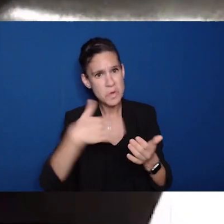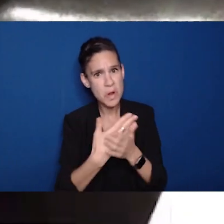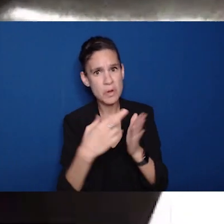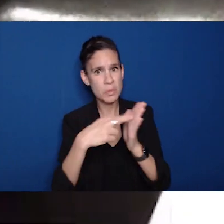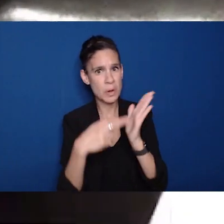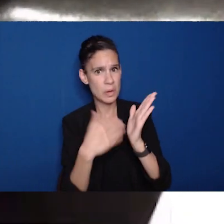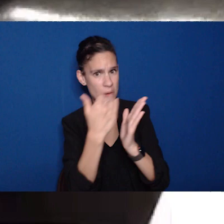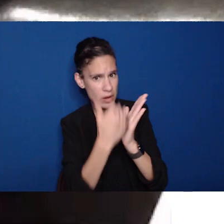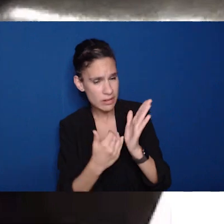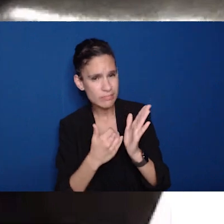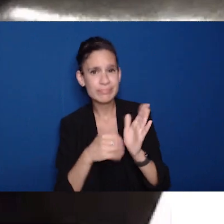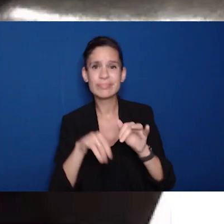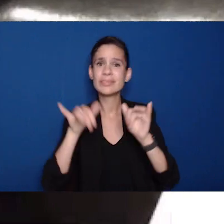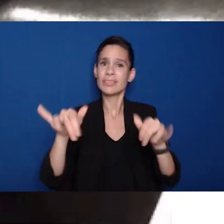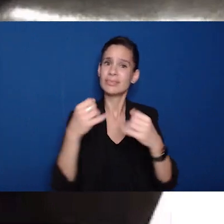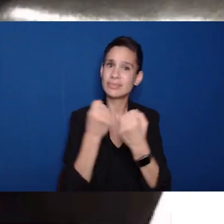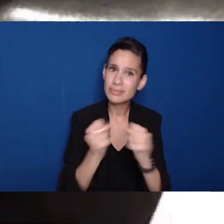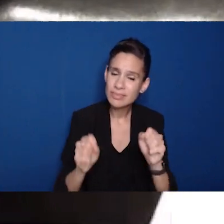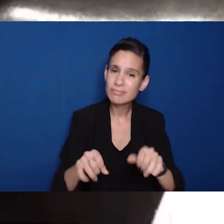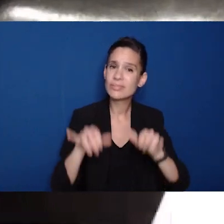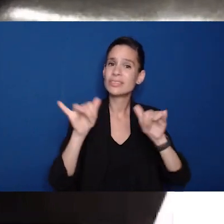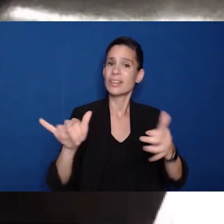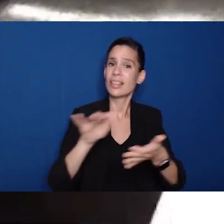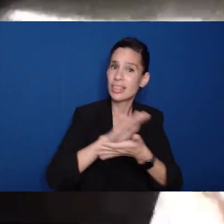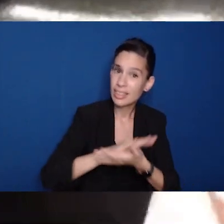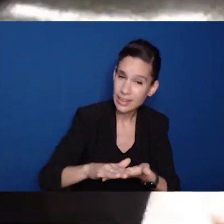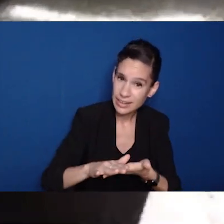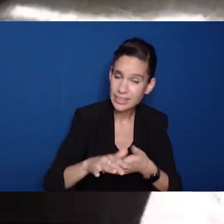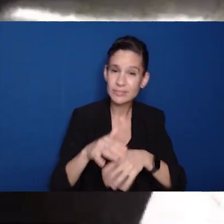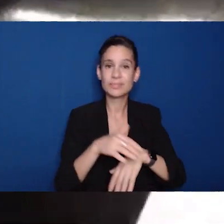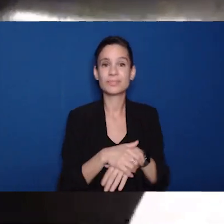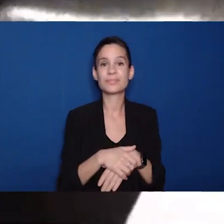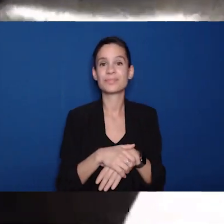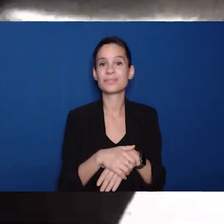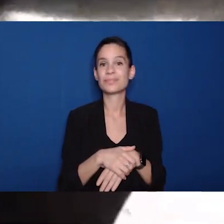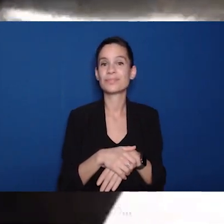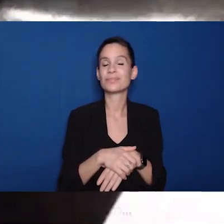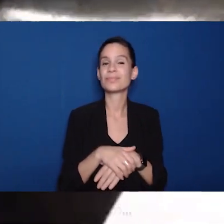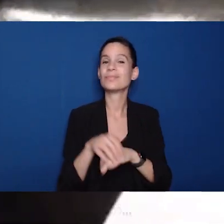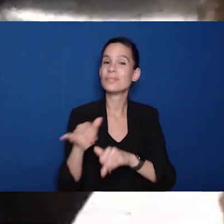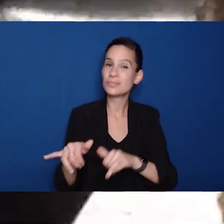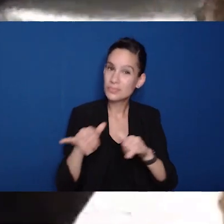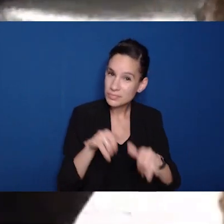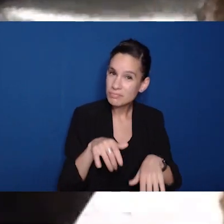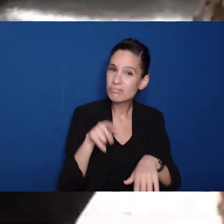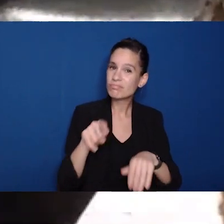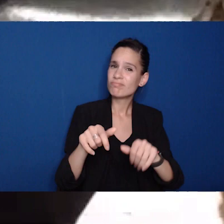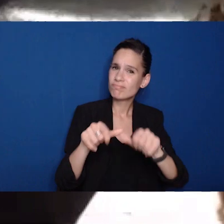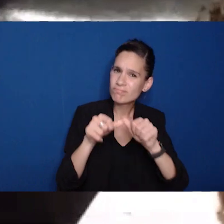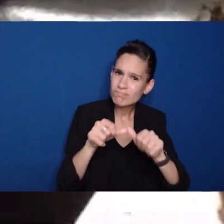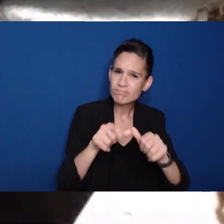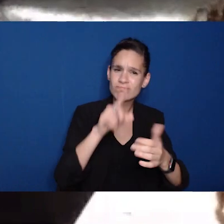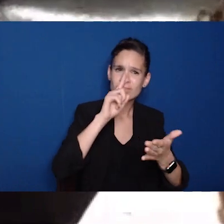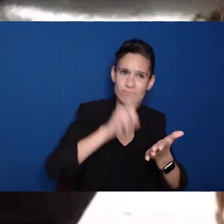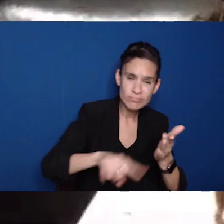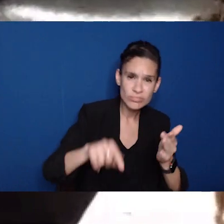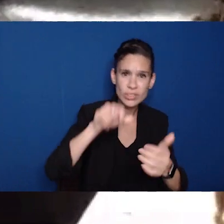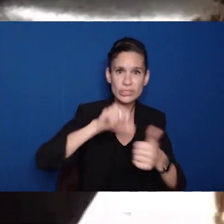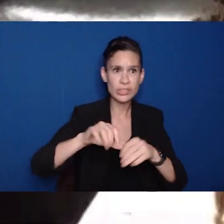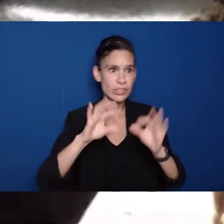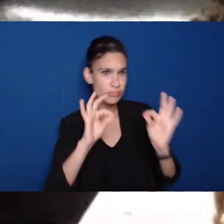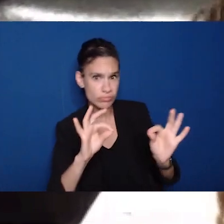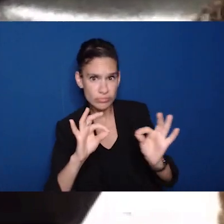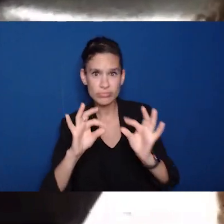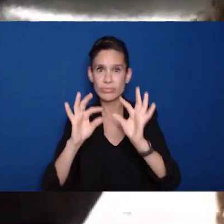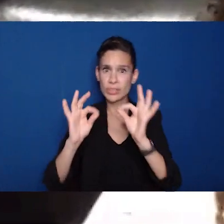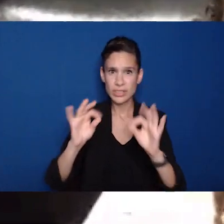virus, and that we follow all the rules, and that we stay safe and clean. And that we